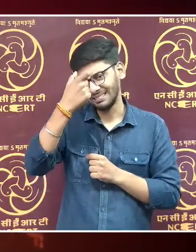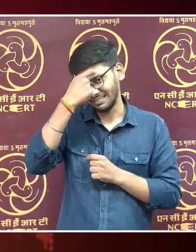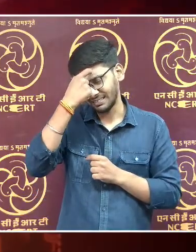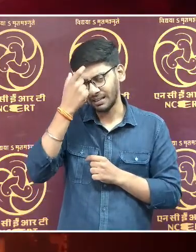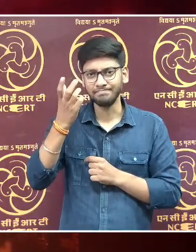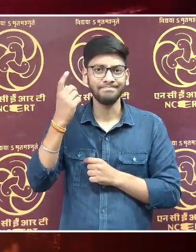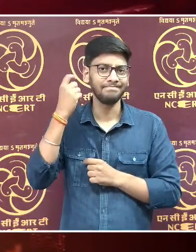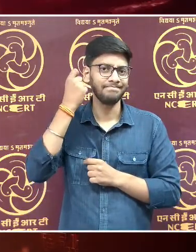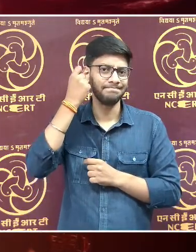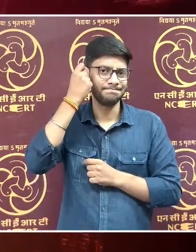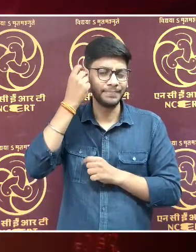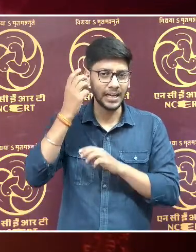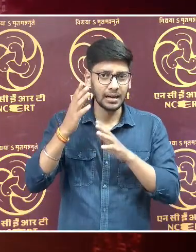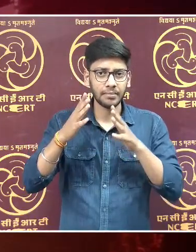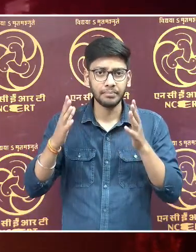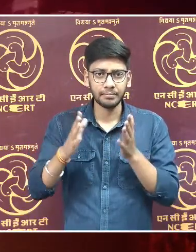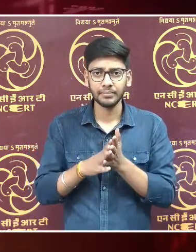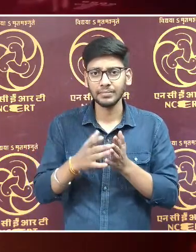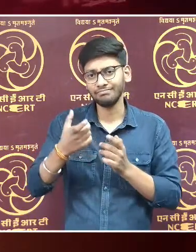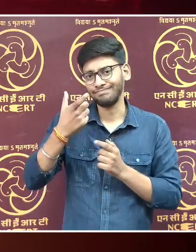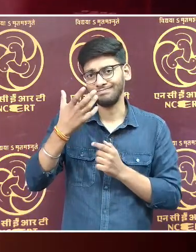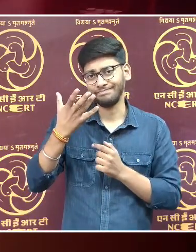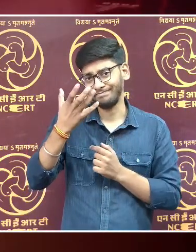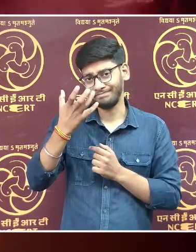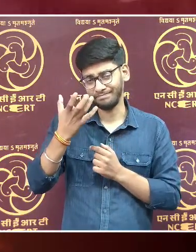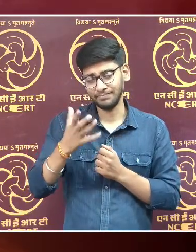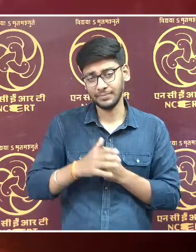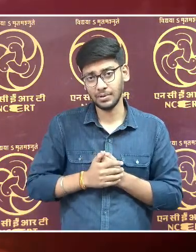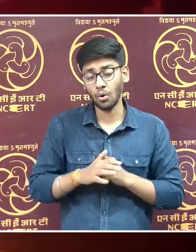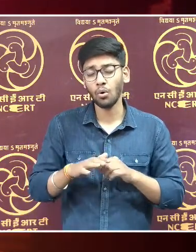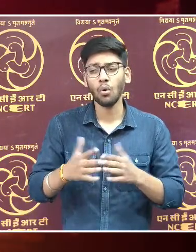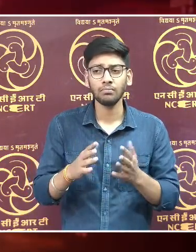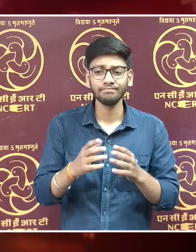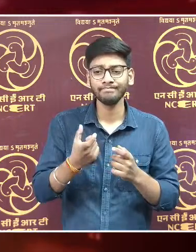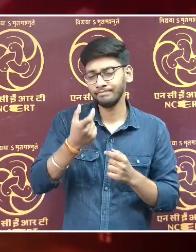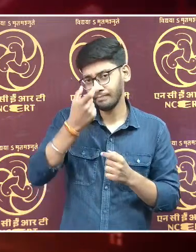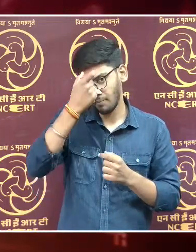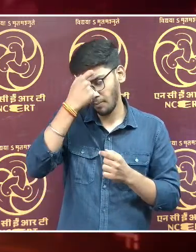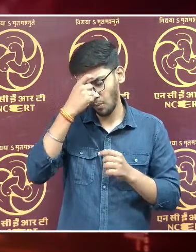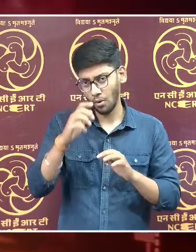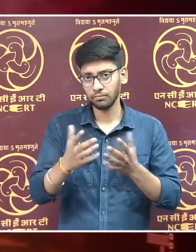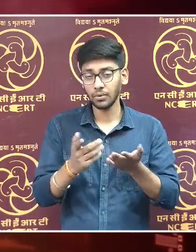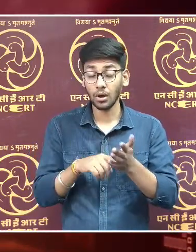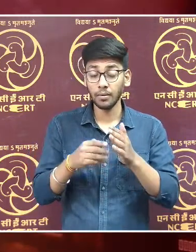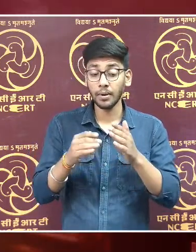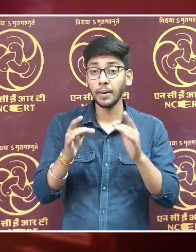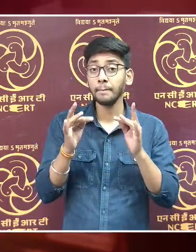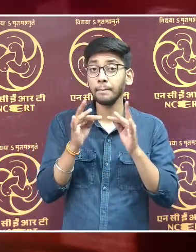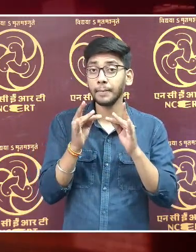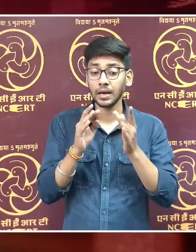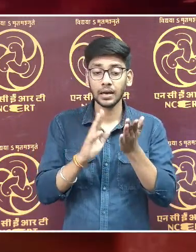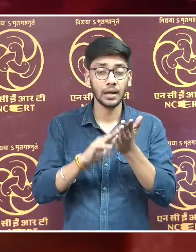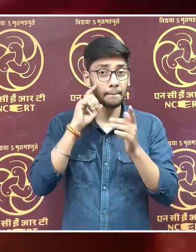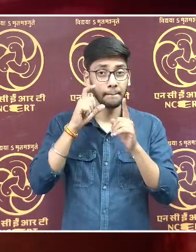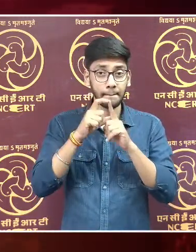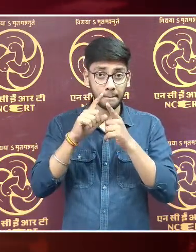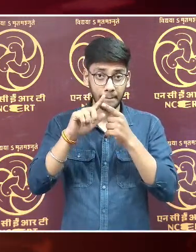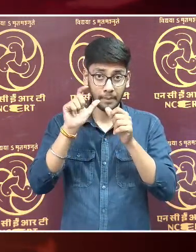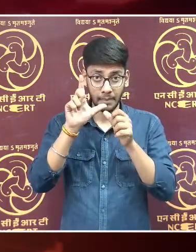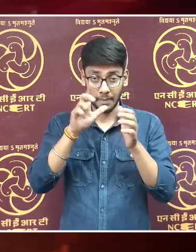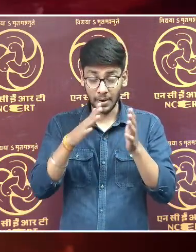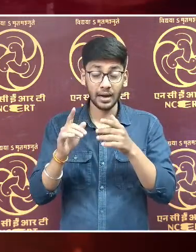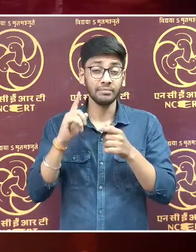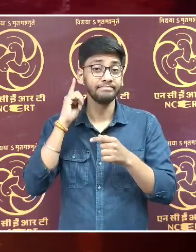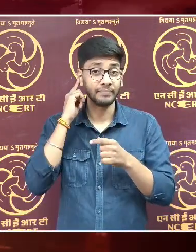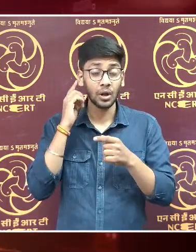a other problem that is happening in the middle ear or the ear canal or the tympanic membrane, the other